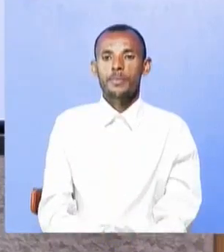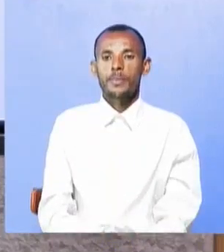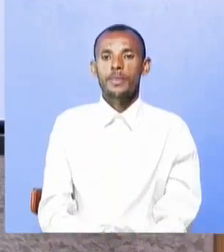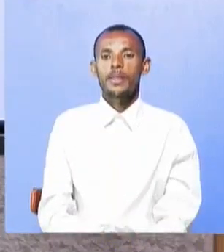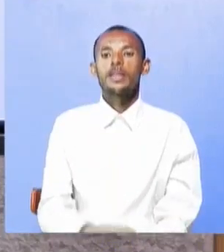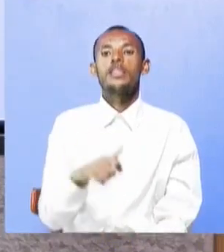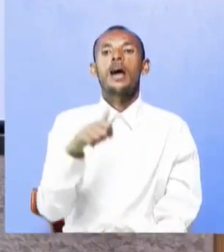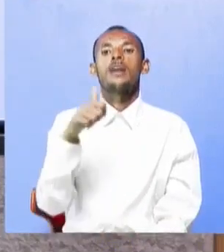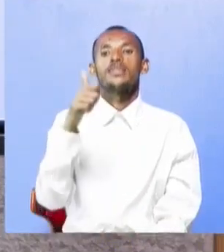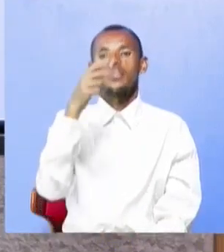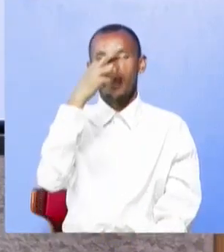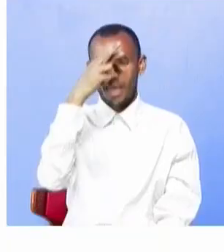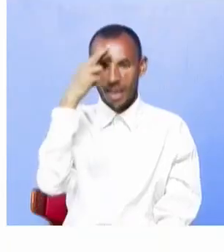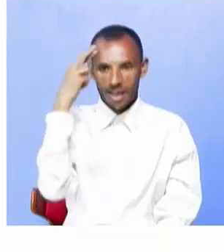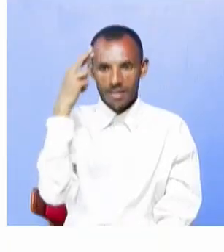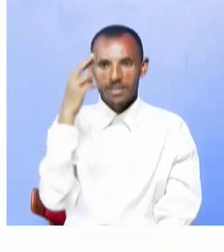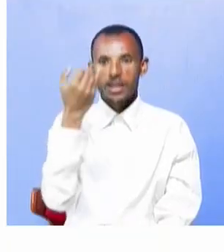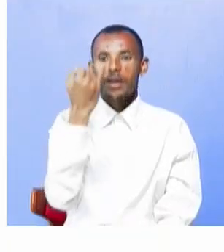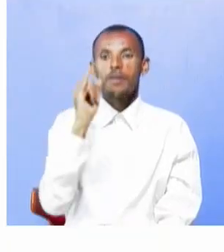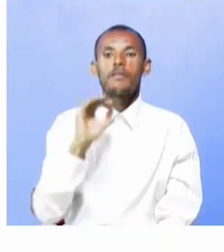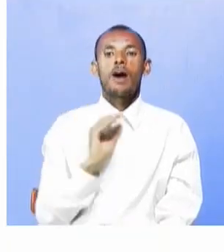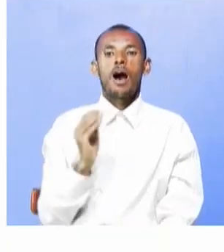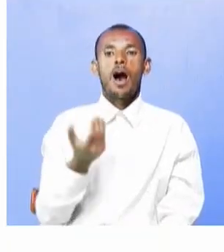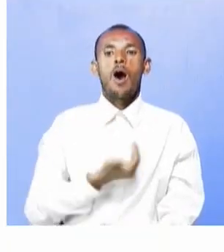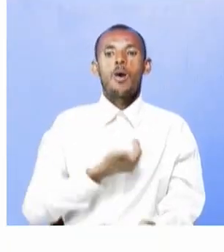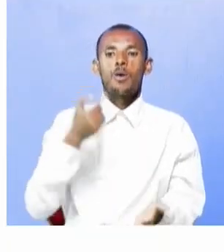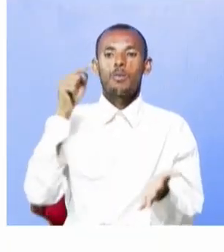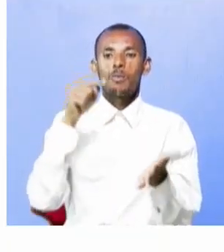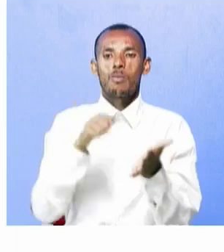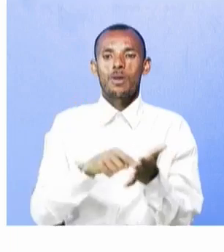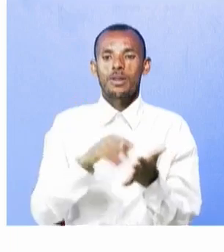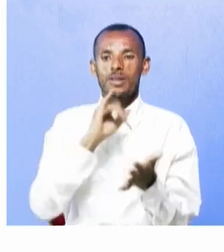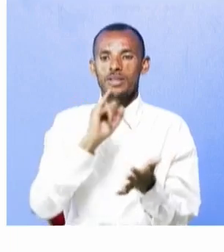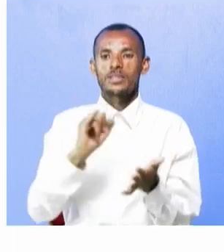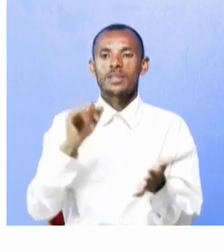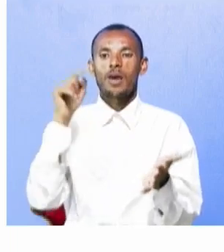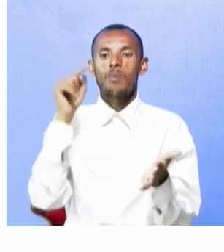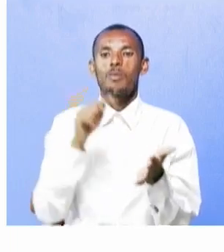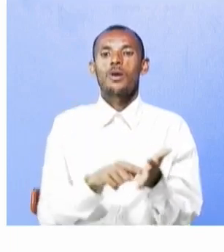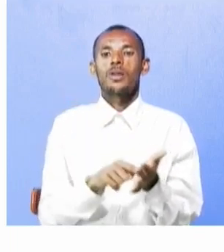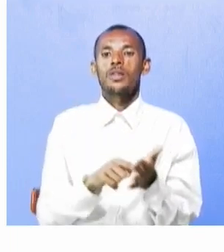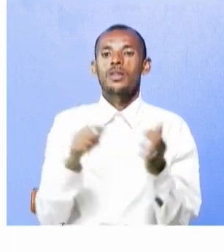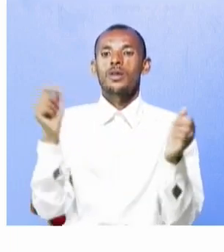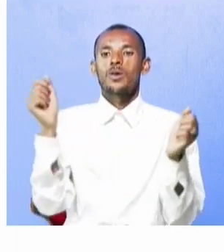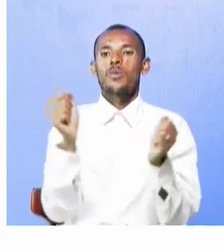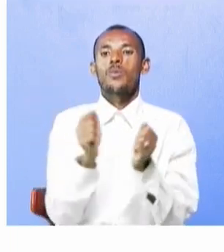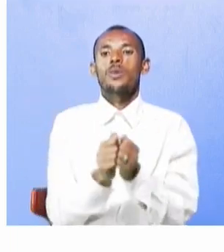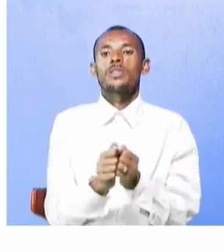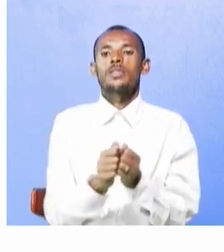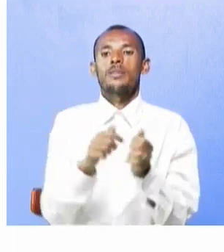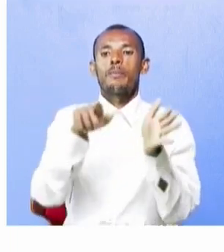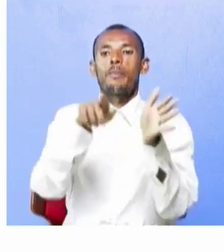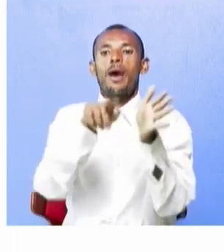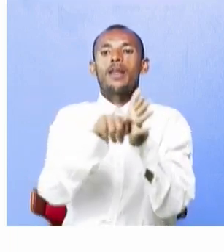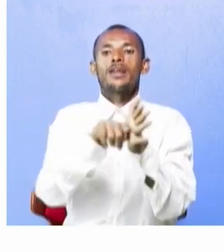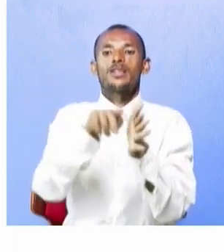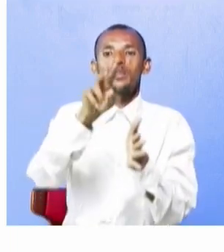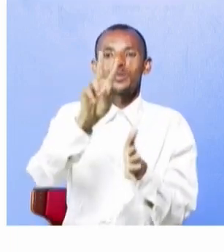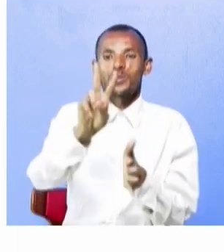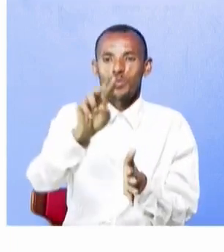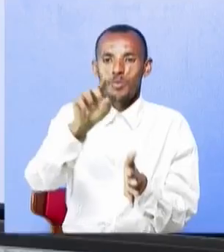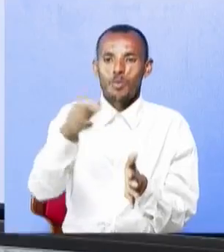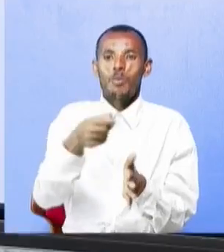The other case, if our point is a point with entry -2,